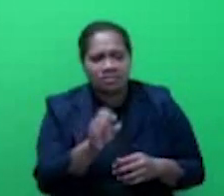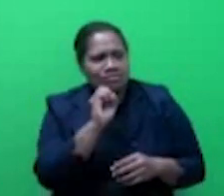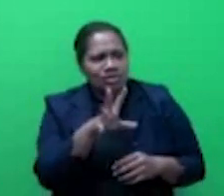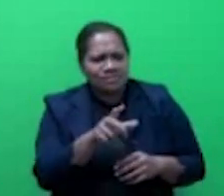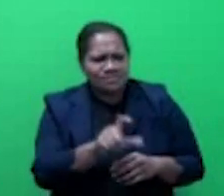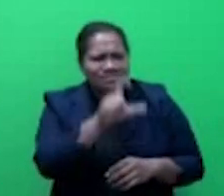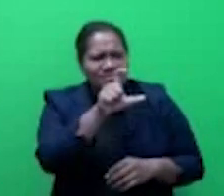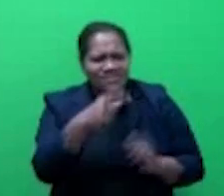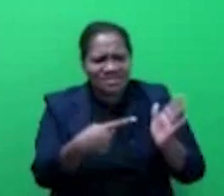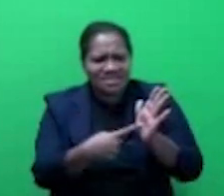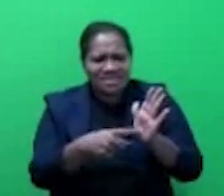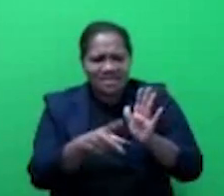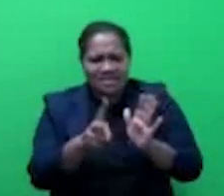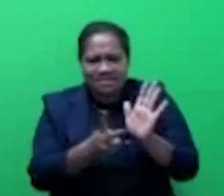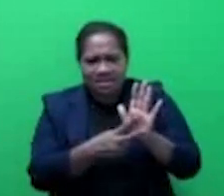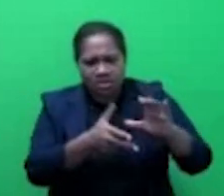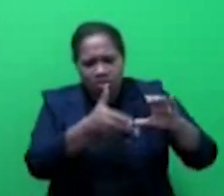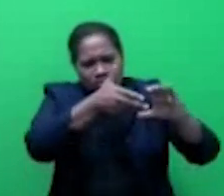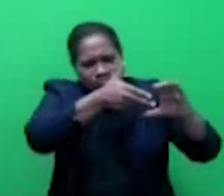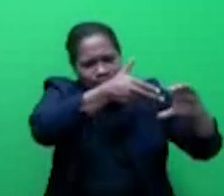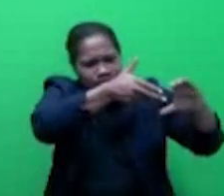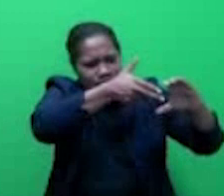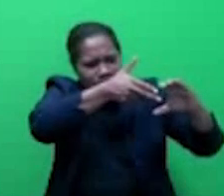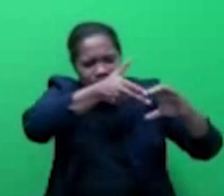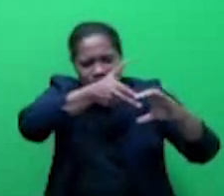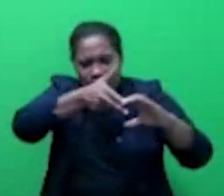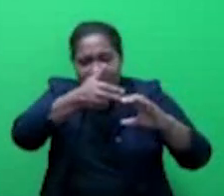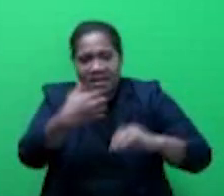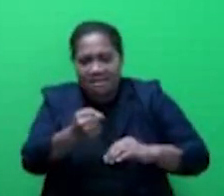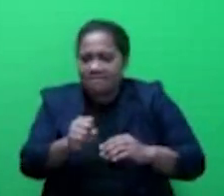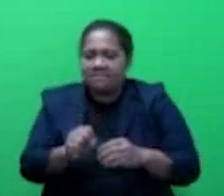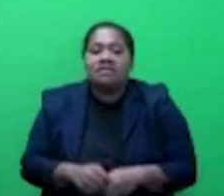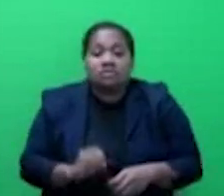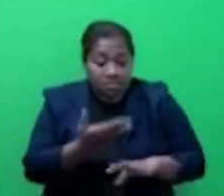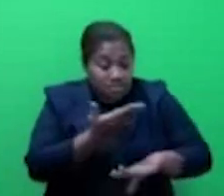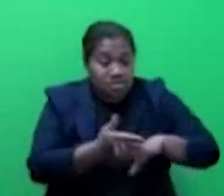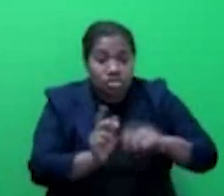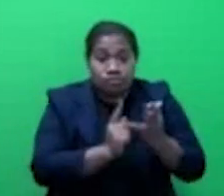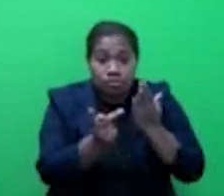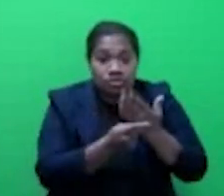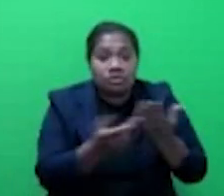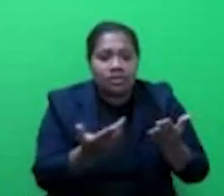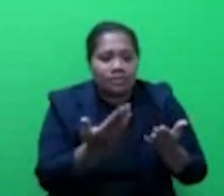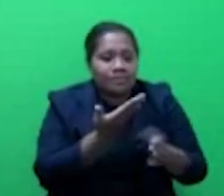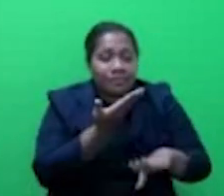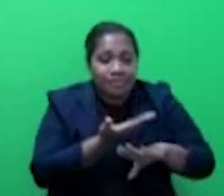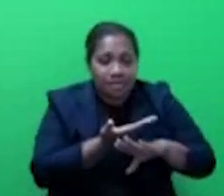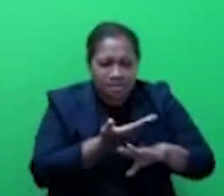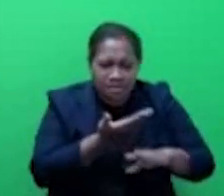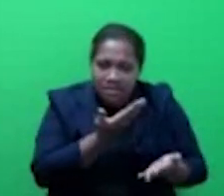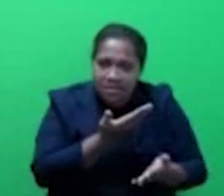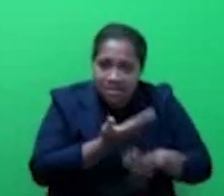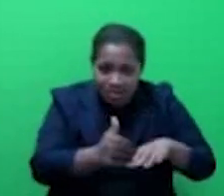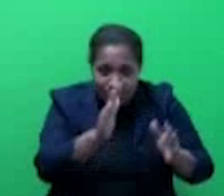and has plans for new projects. New projects are planned for Newtown and Rewanga, which will add close to